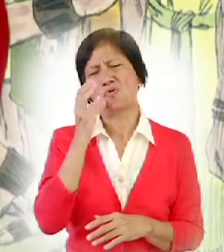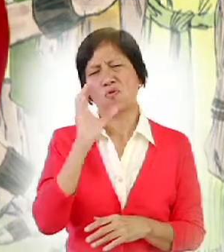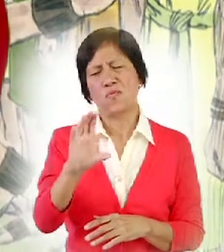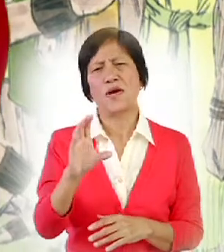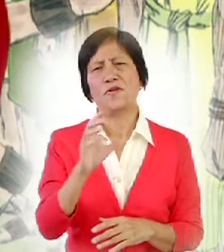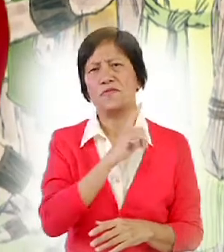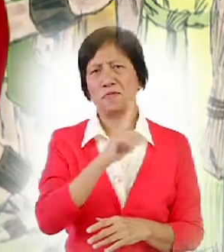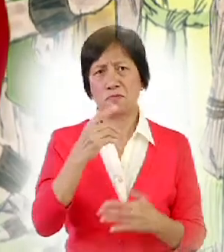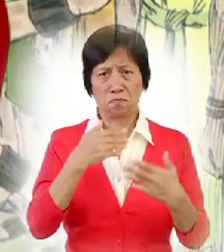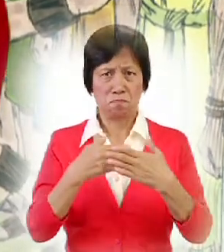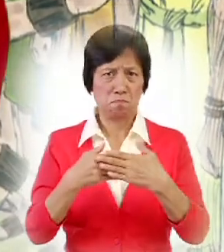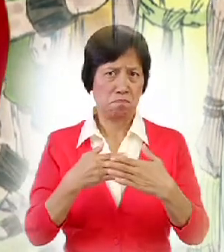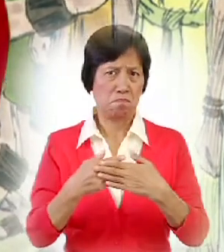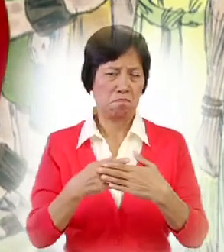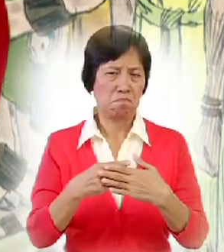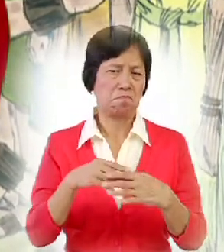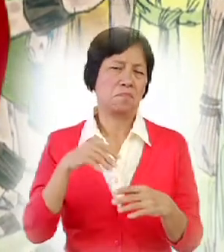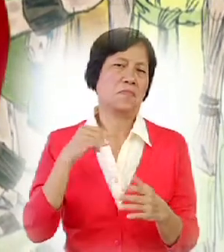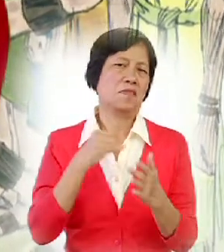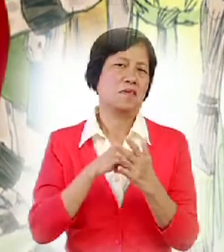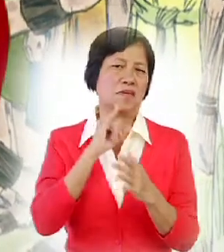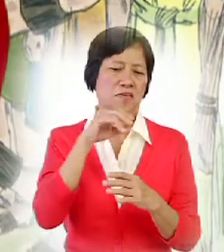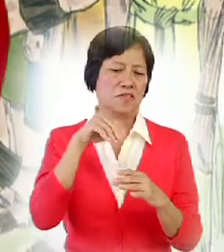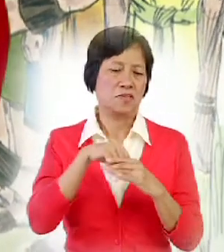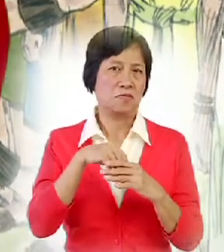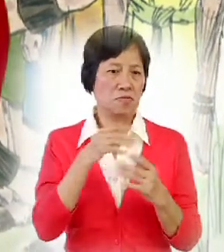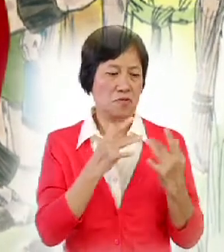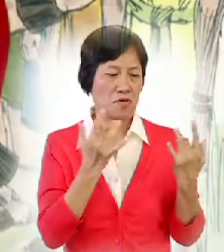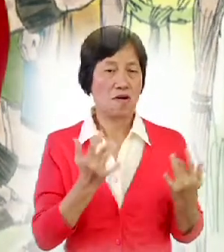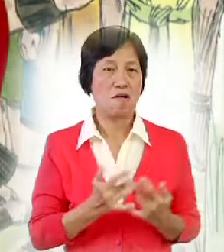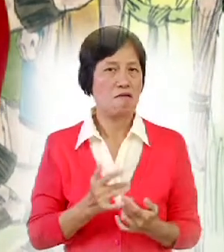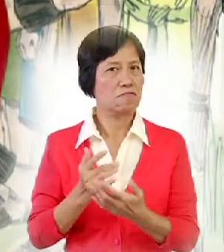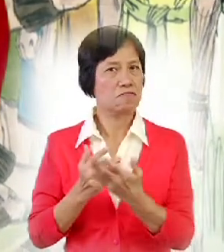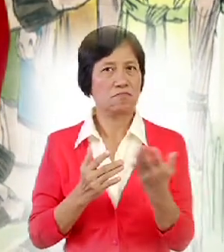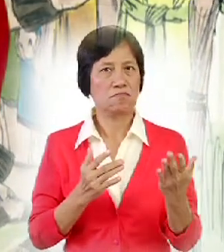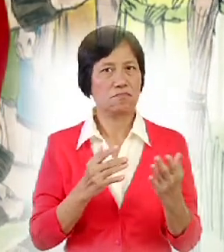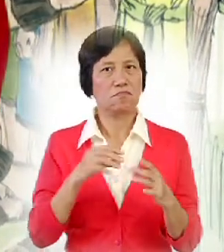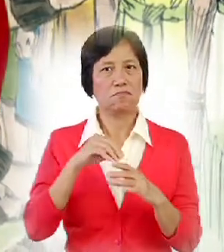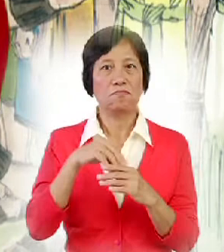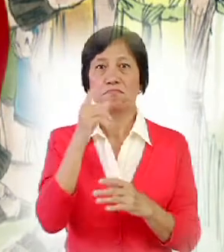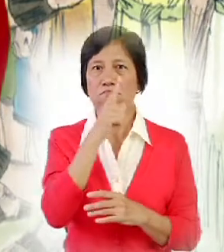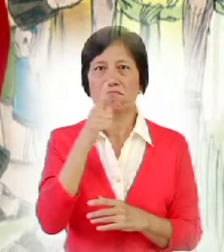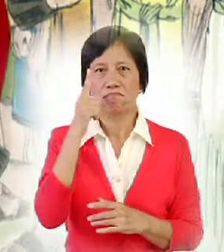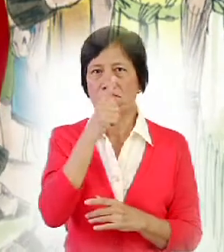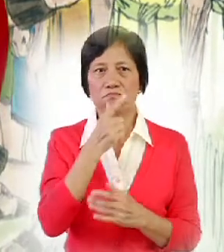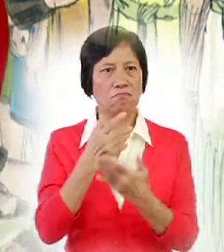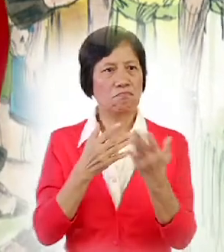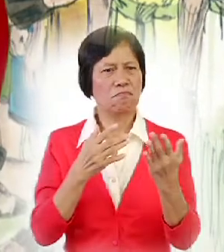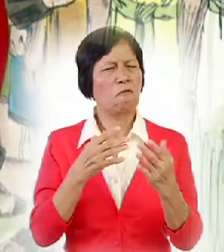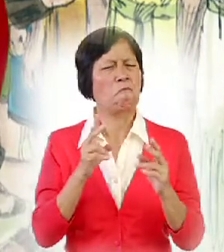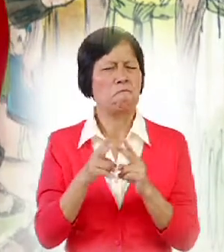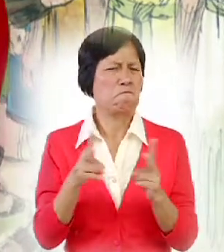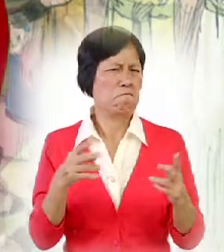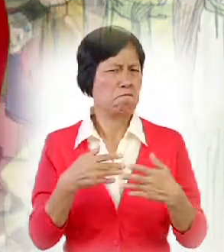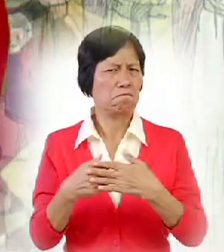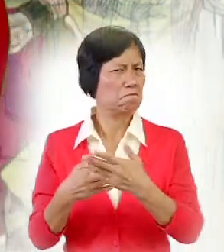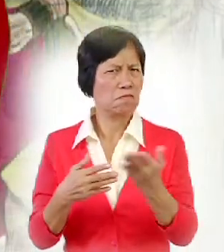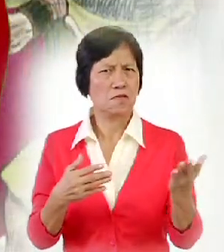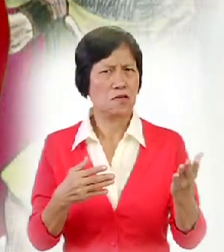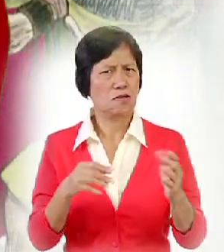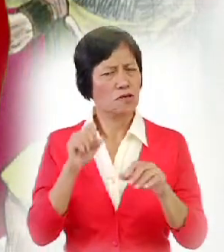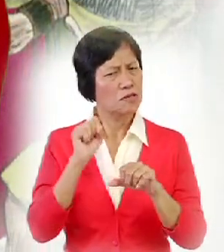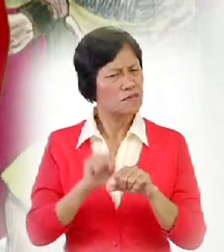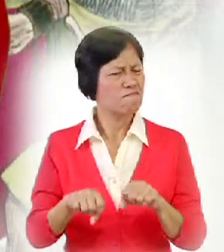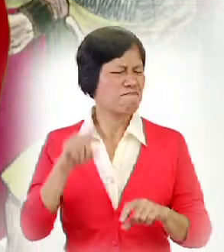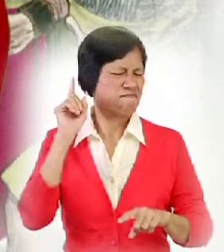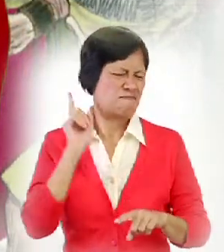you. It is in your hearts. It is already on your lips. It's very near you. So you cannot